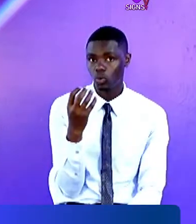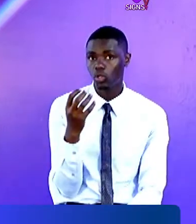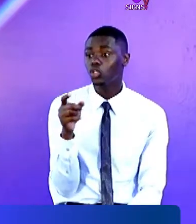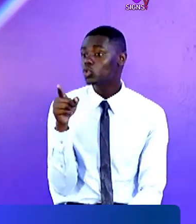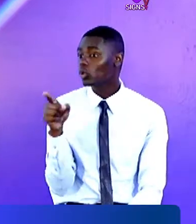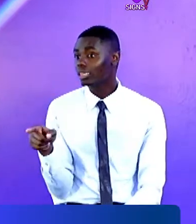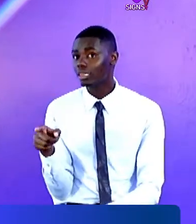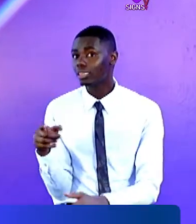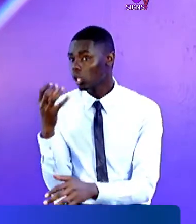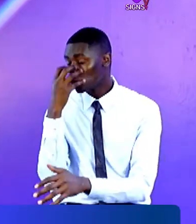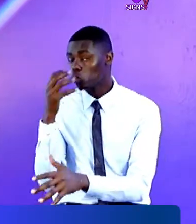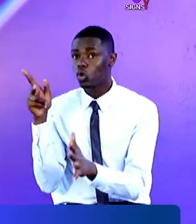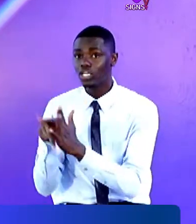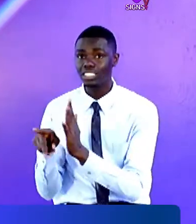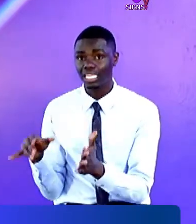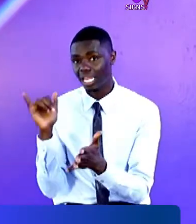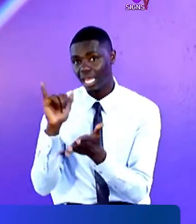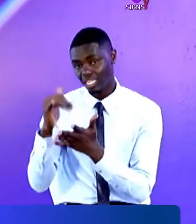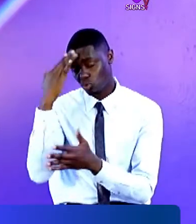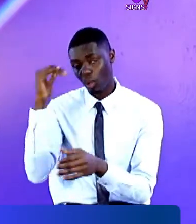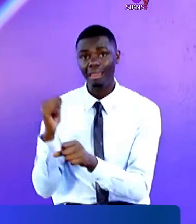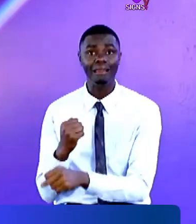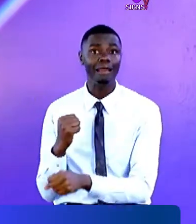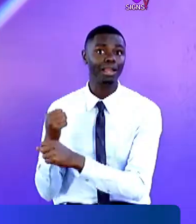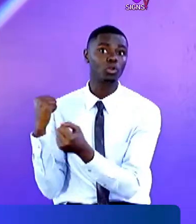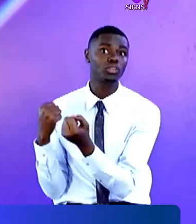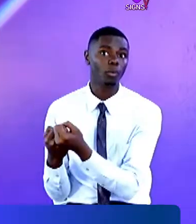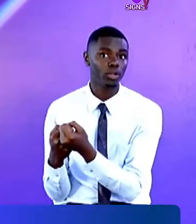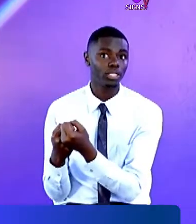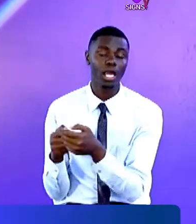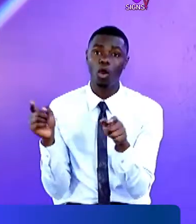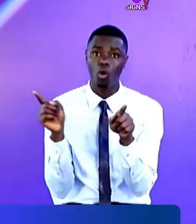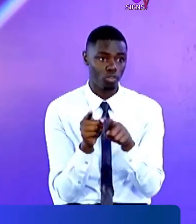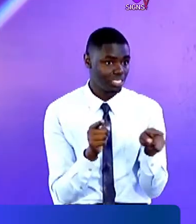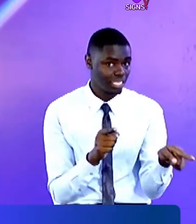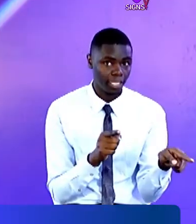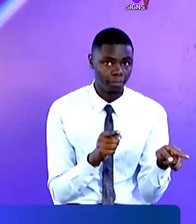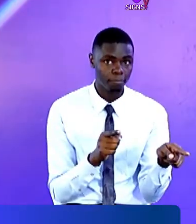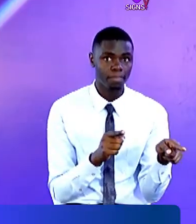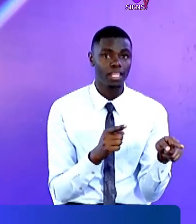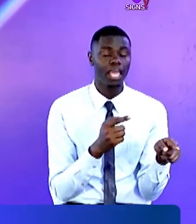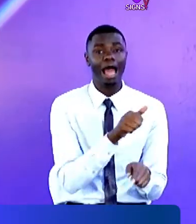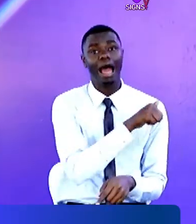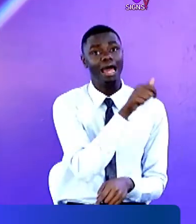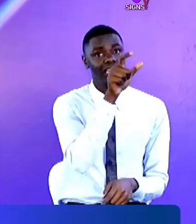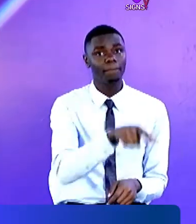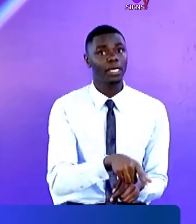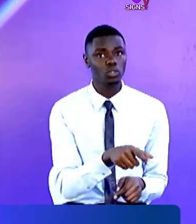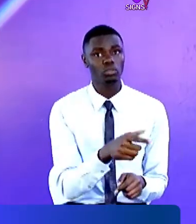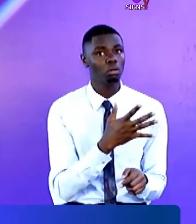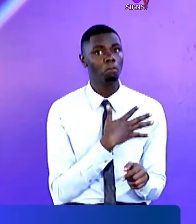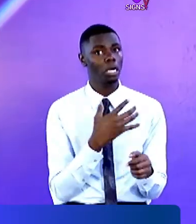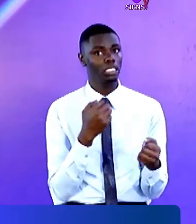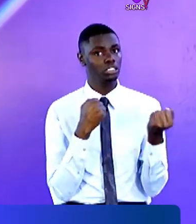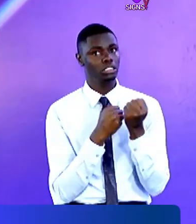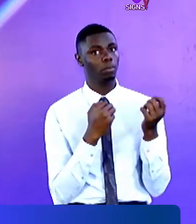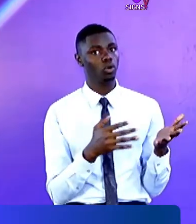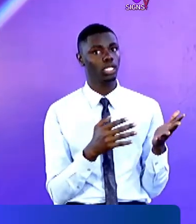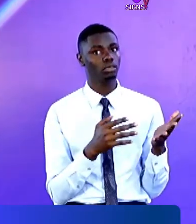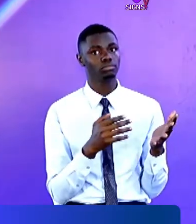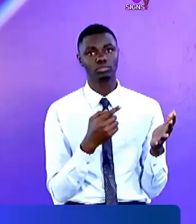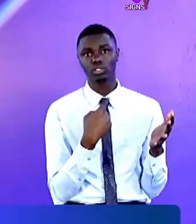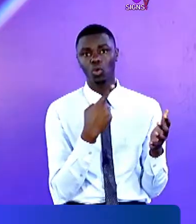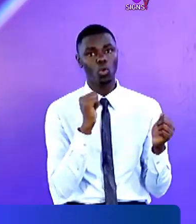is a killer. That's why I cannot support him. On this side, there's another person who is my candidate who can